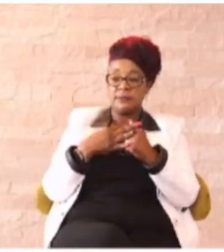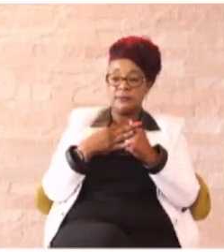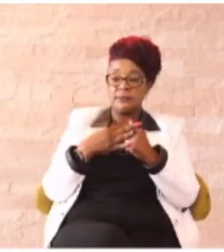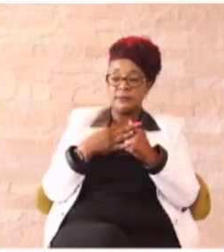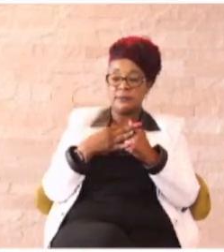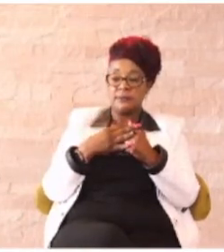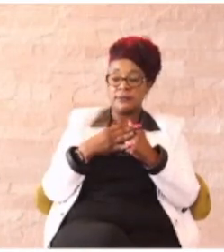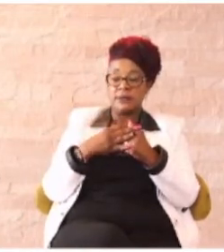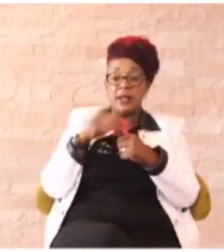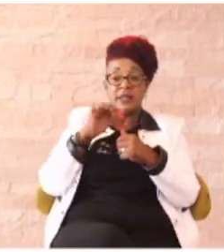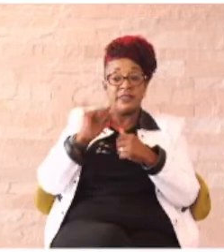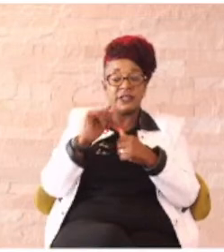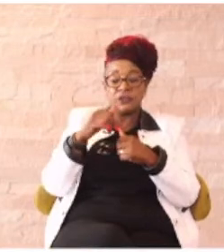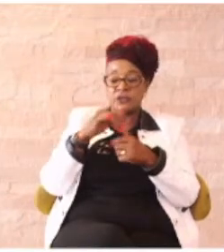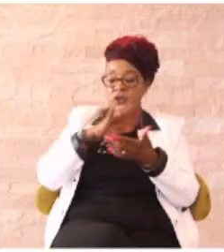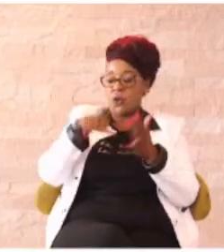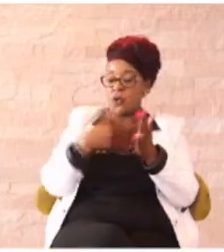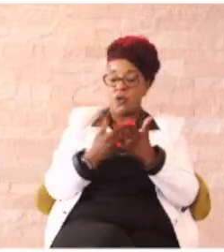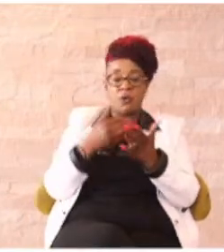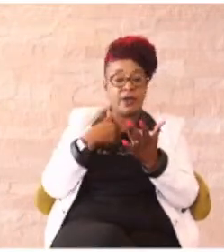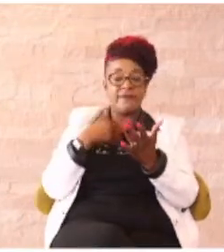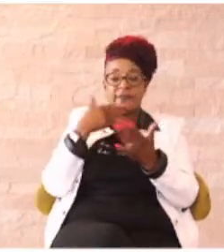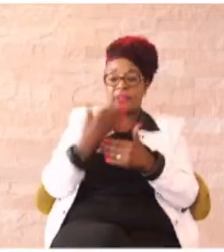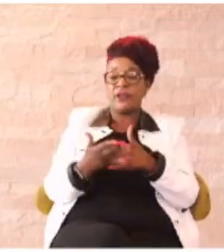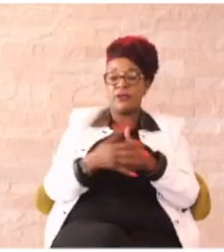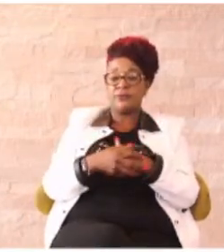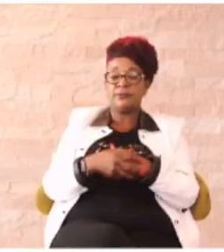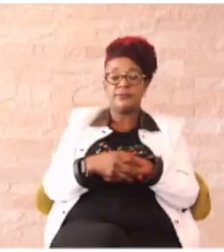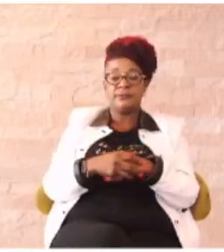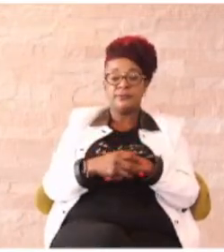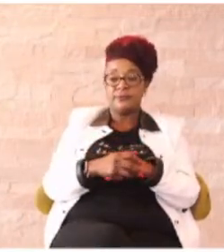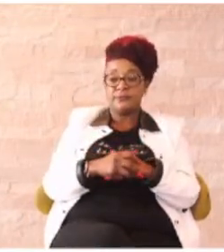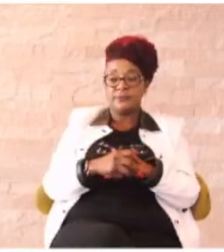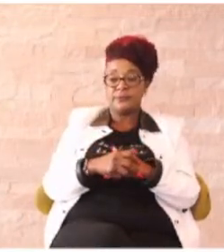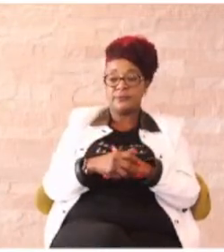This is all we have. Thank you.